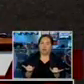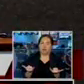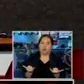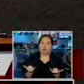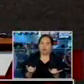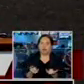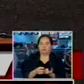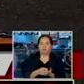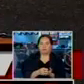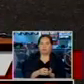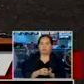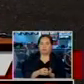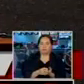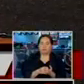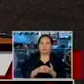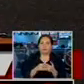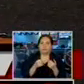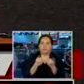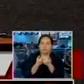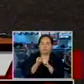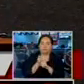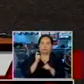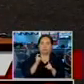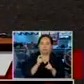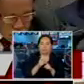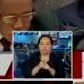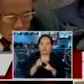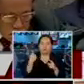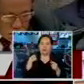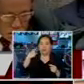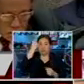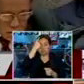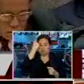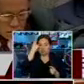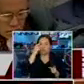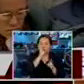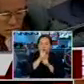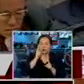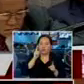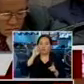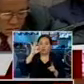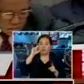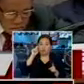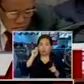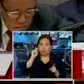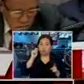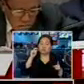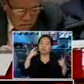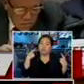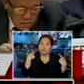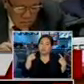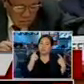law. Our honest perception and understanding of the facts, and in